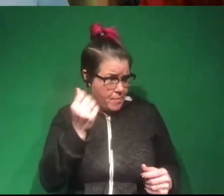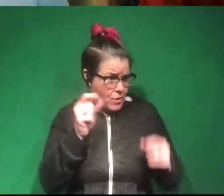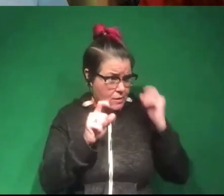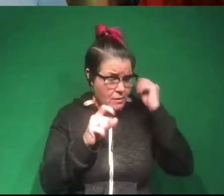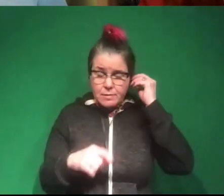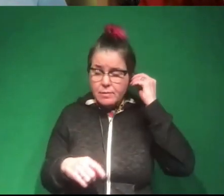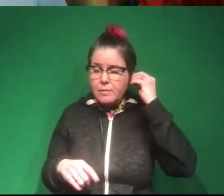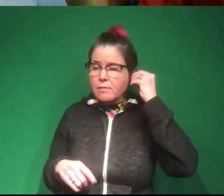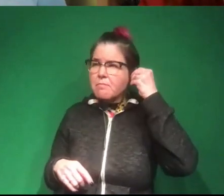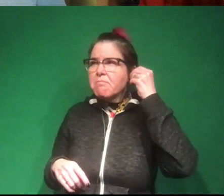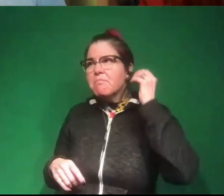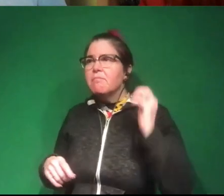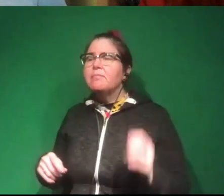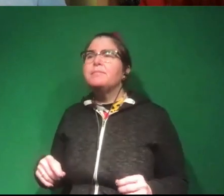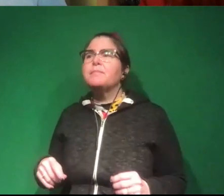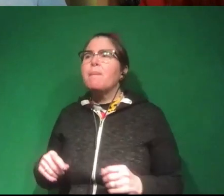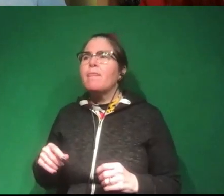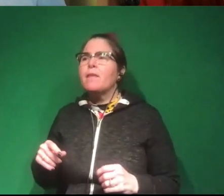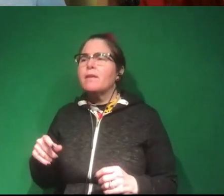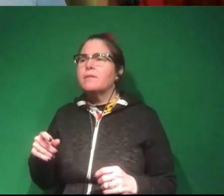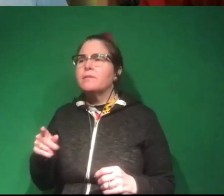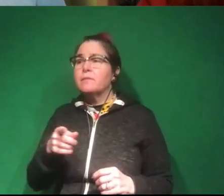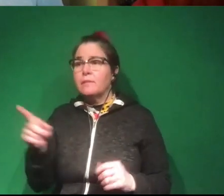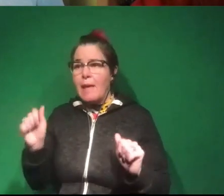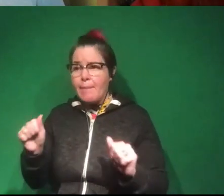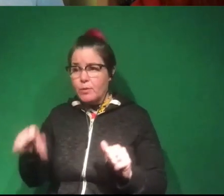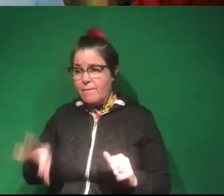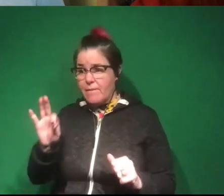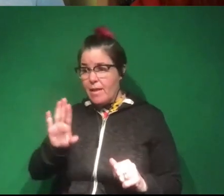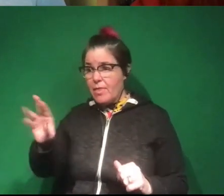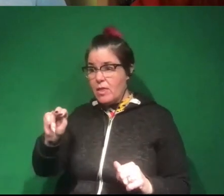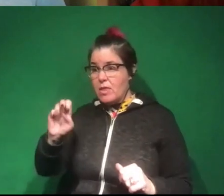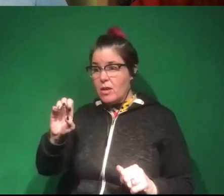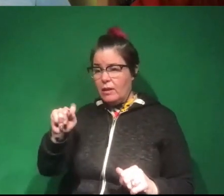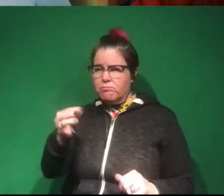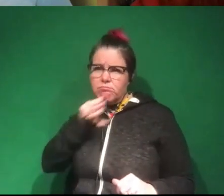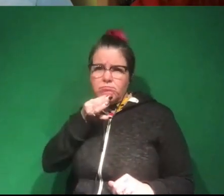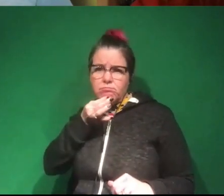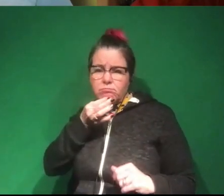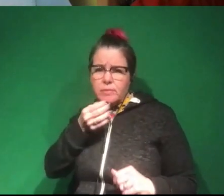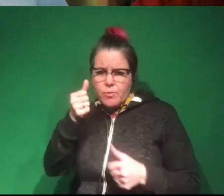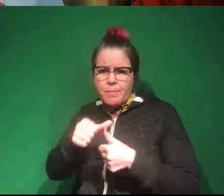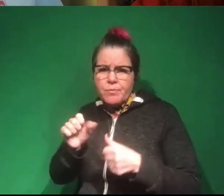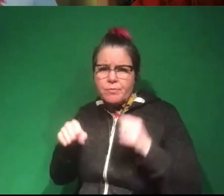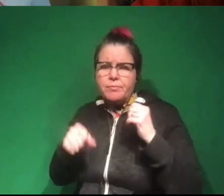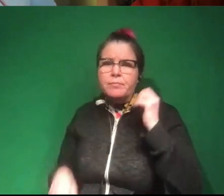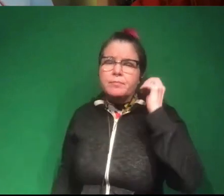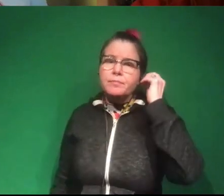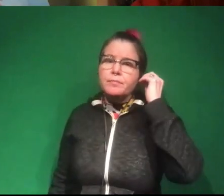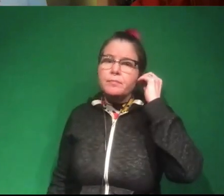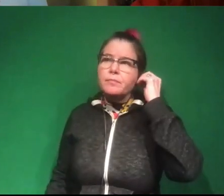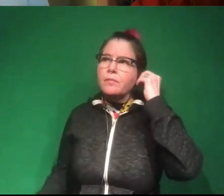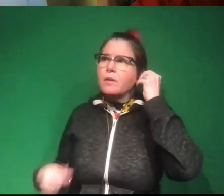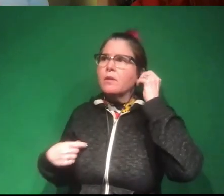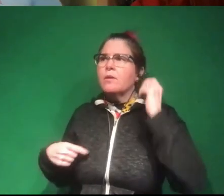So in terms of being able to find their nest, the ant memory is very, very good. We kind of think